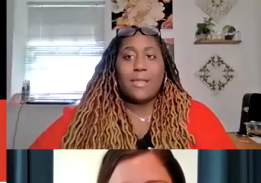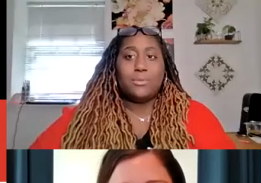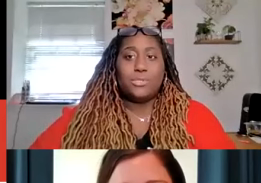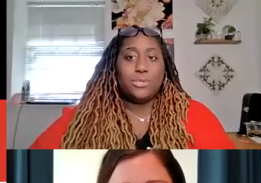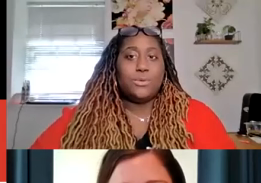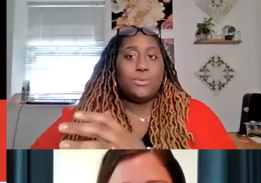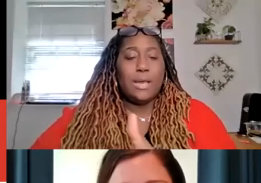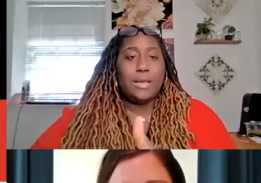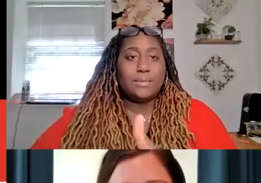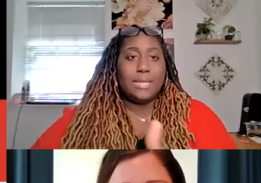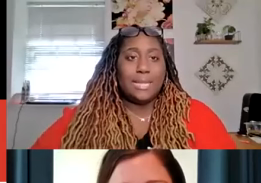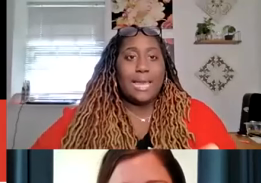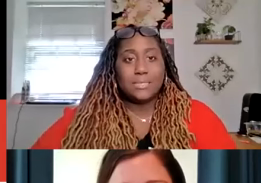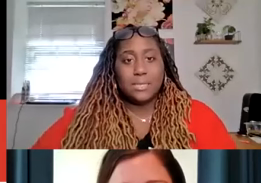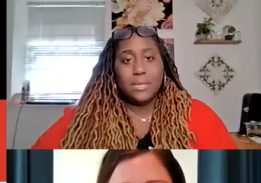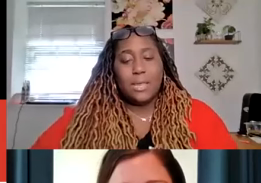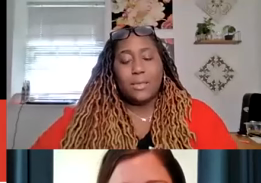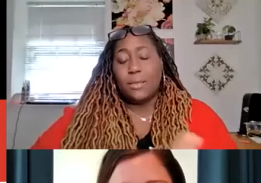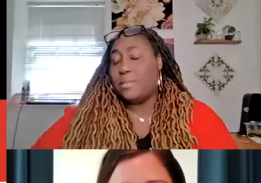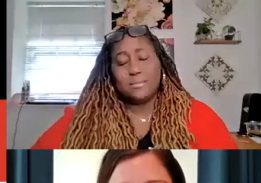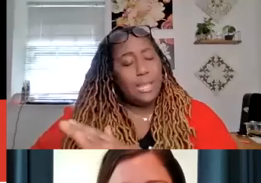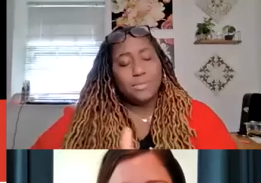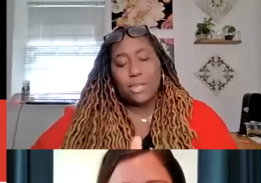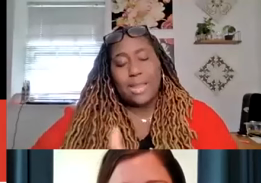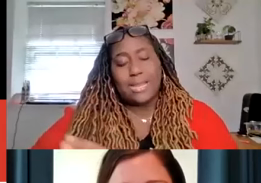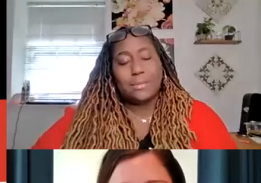And they're able to